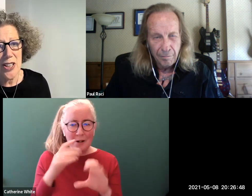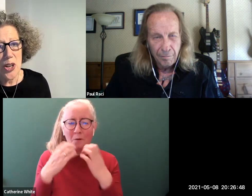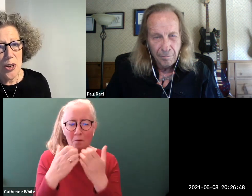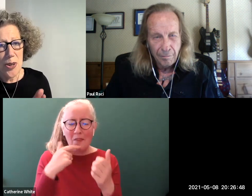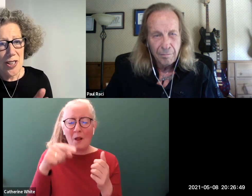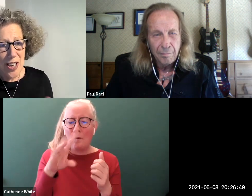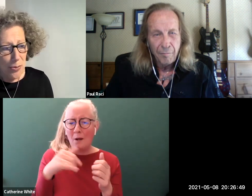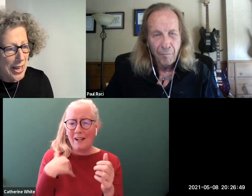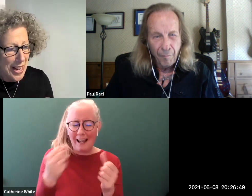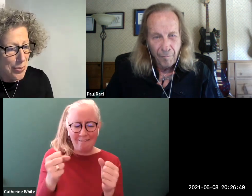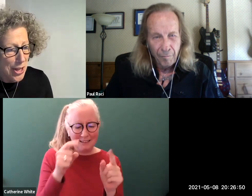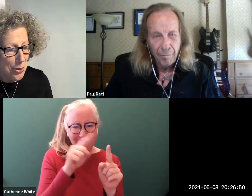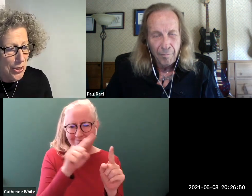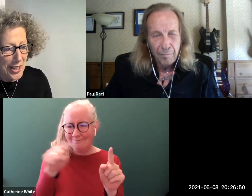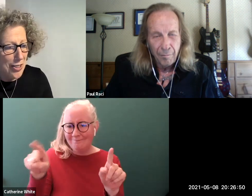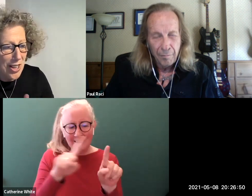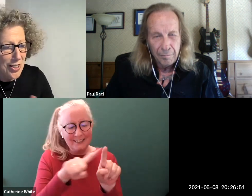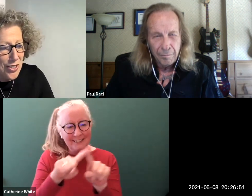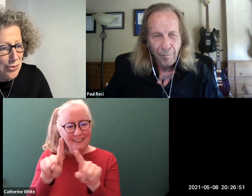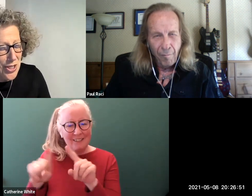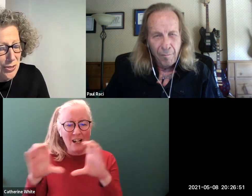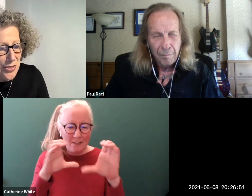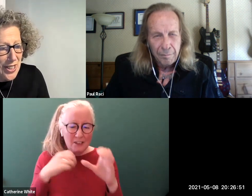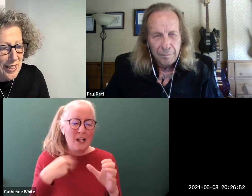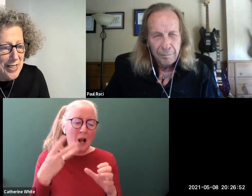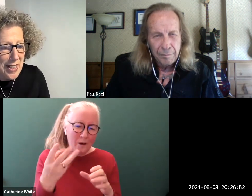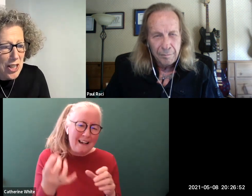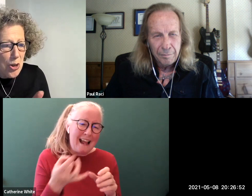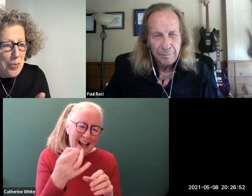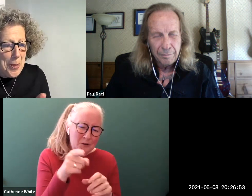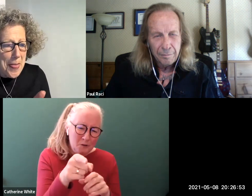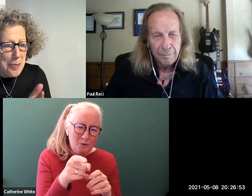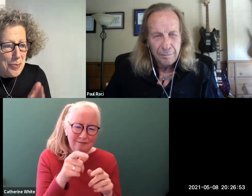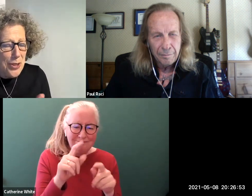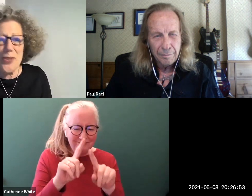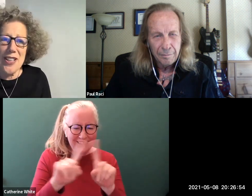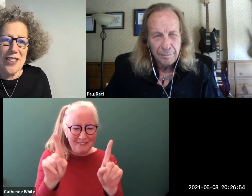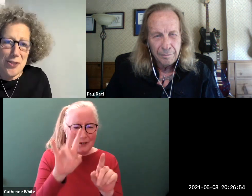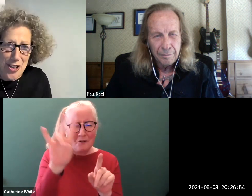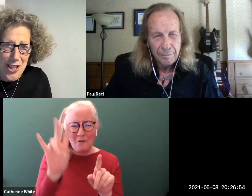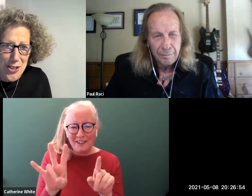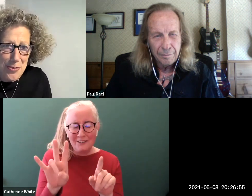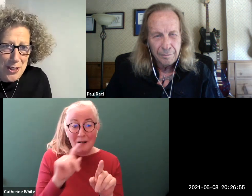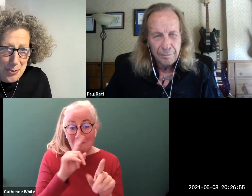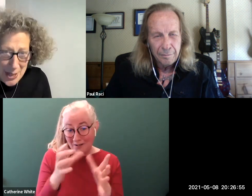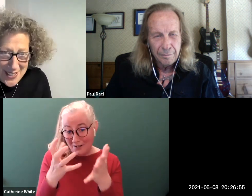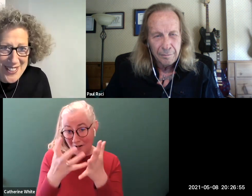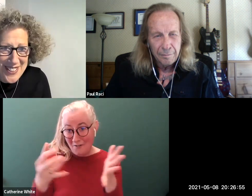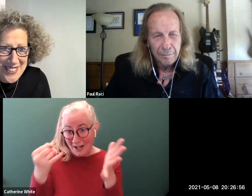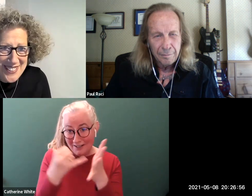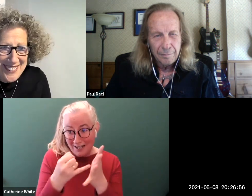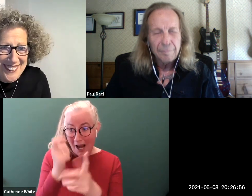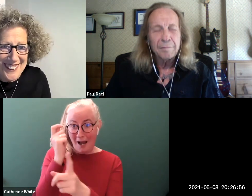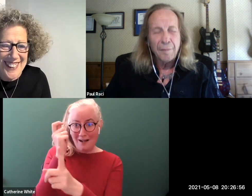are. As we go on, I'm going to ask you different things. But obviously, congratulations being